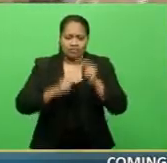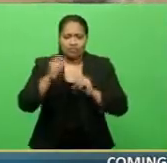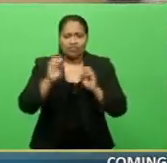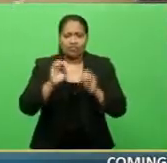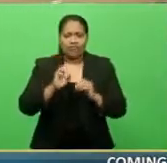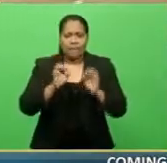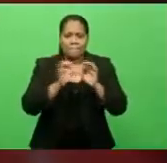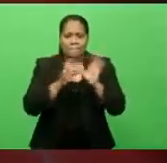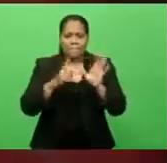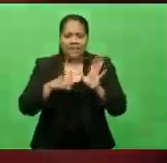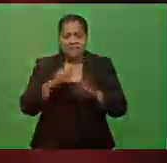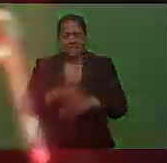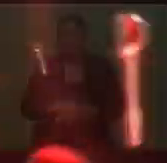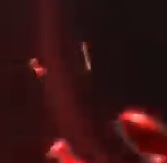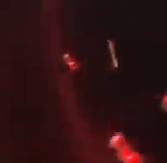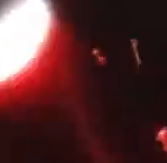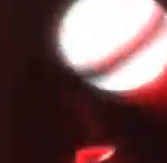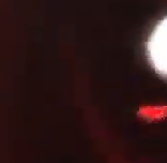break.